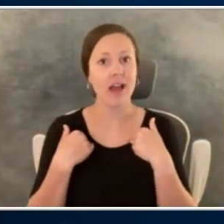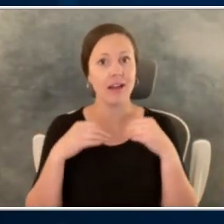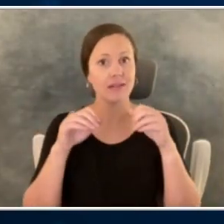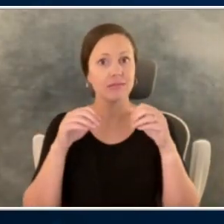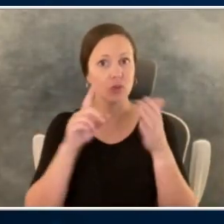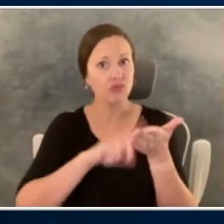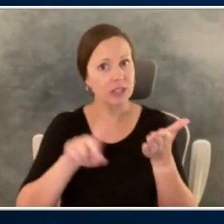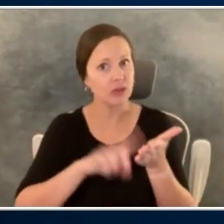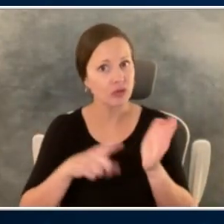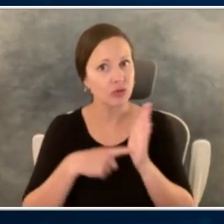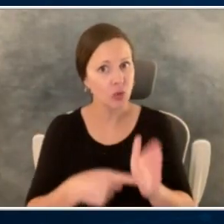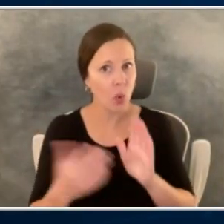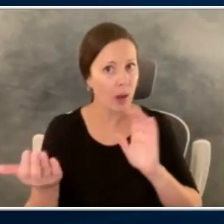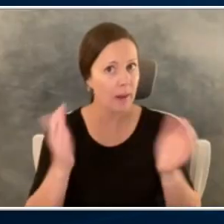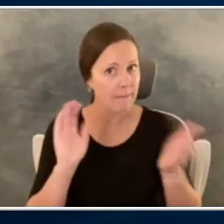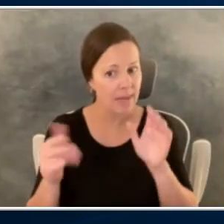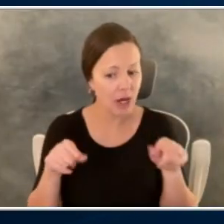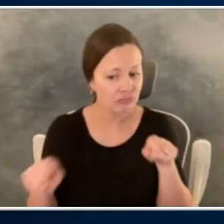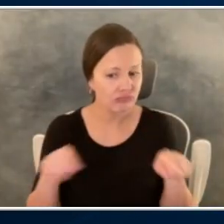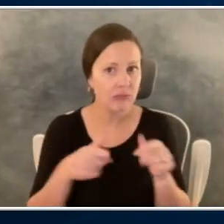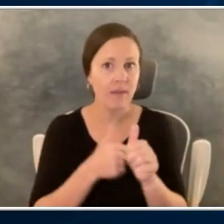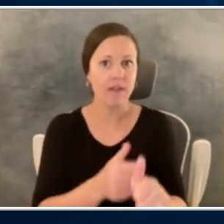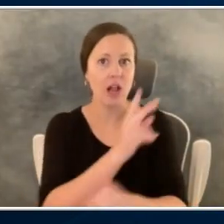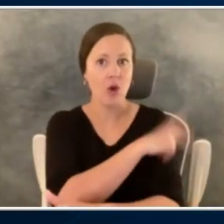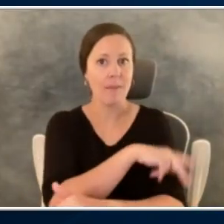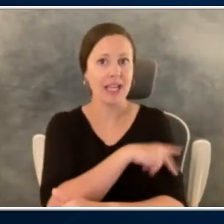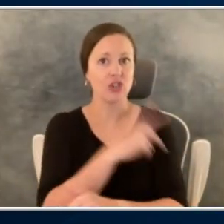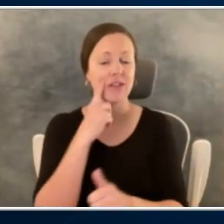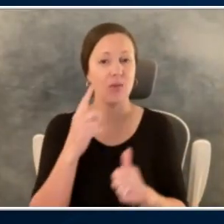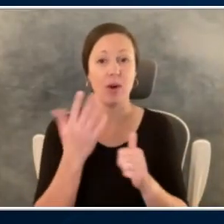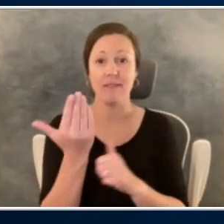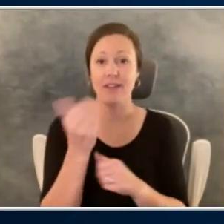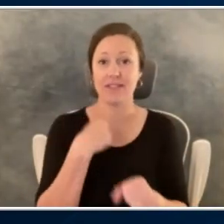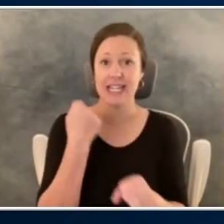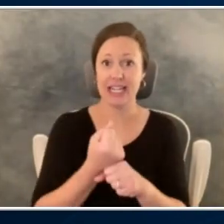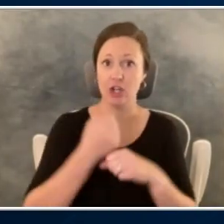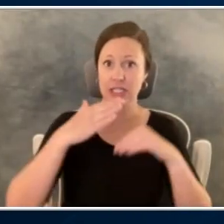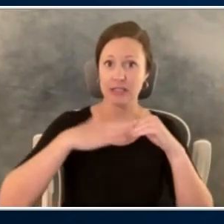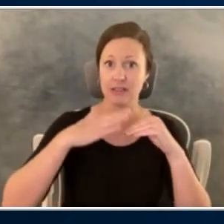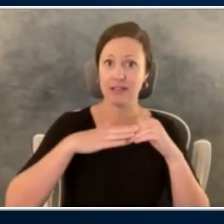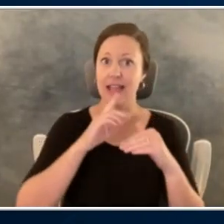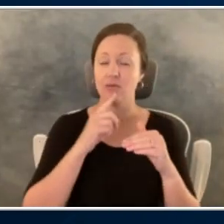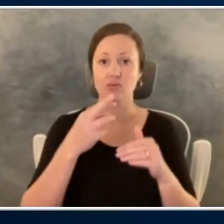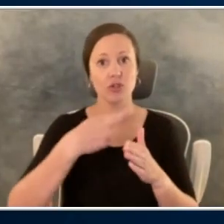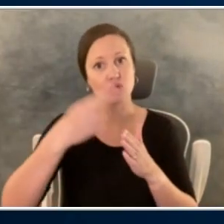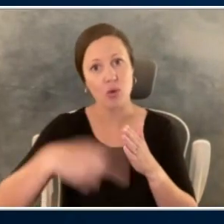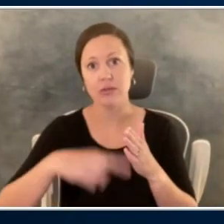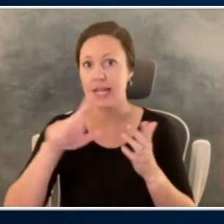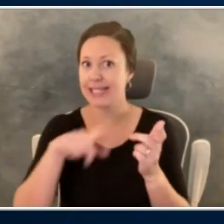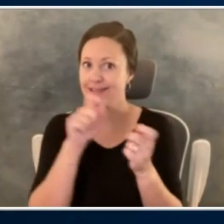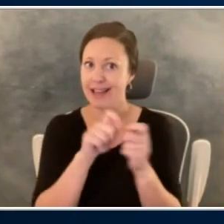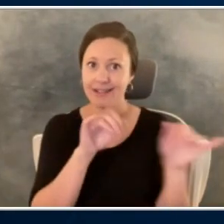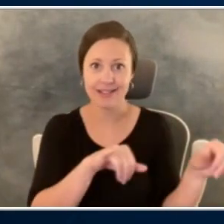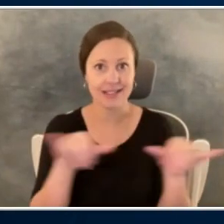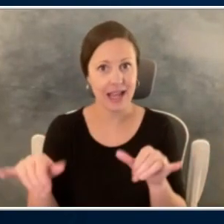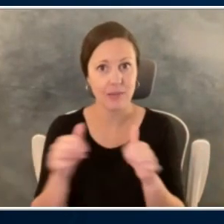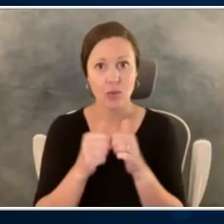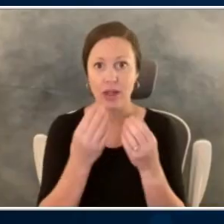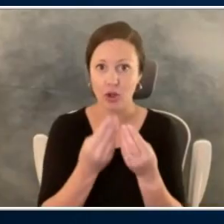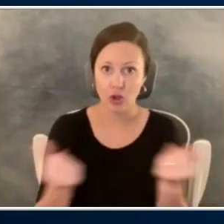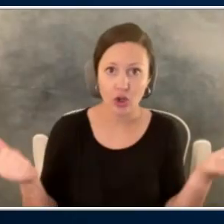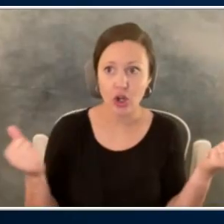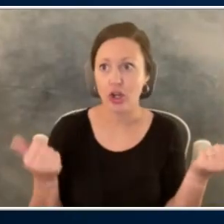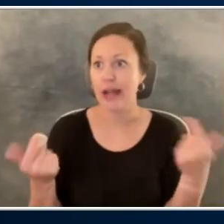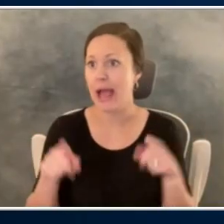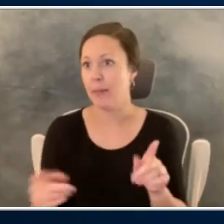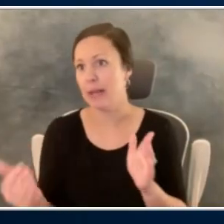these patients for 15 years or more, and the results are absolutely the same in terms of cure and recurrence and metastasis. So really,